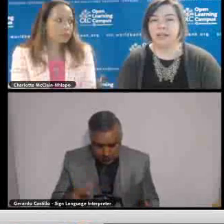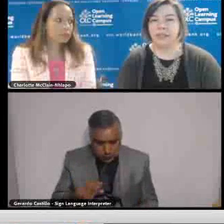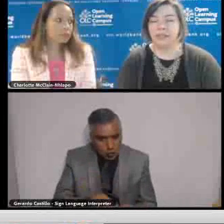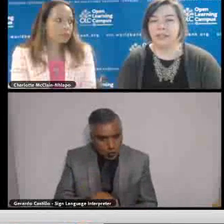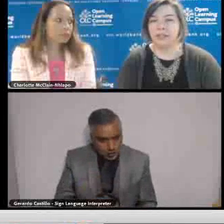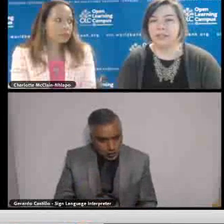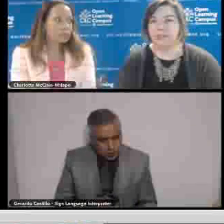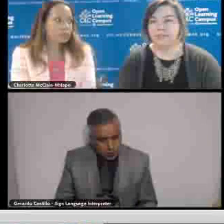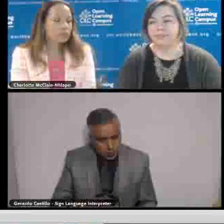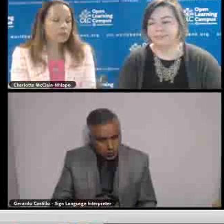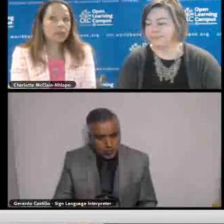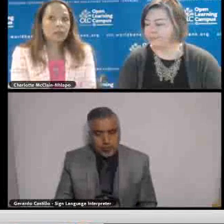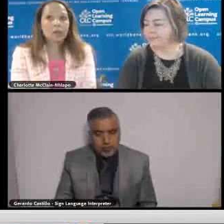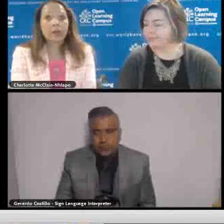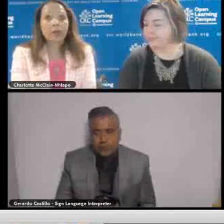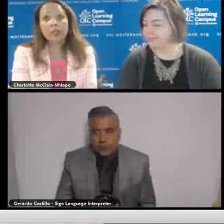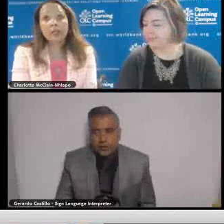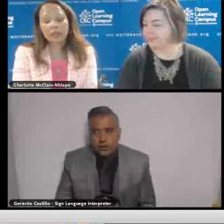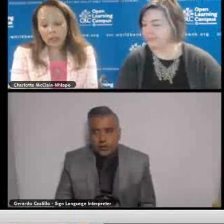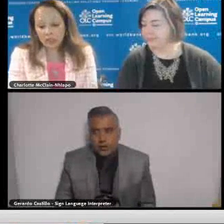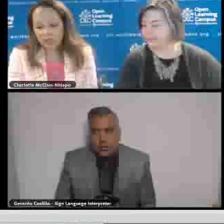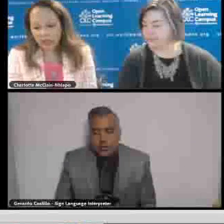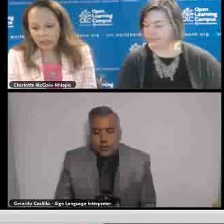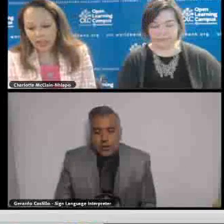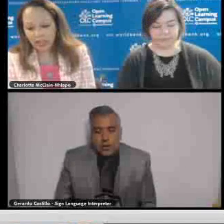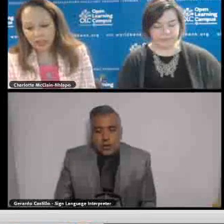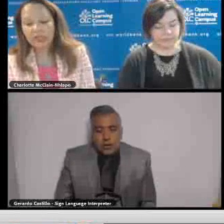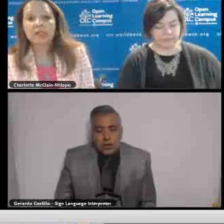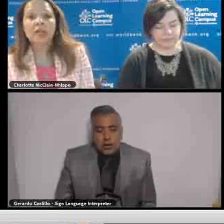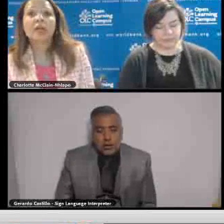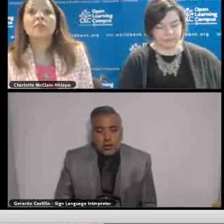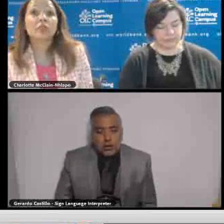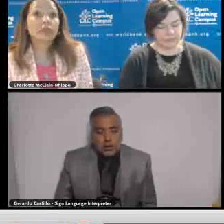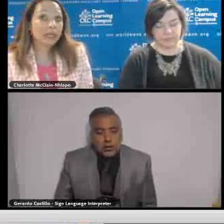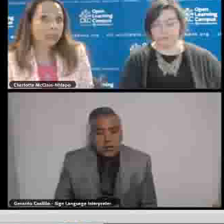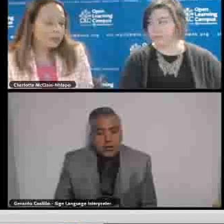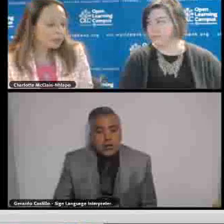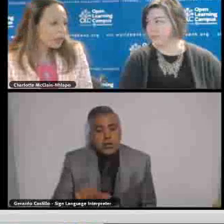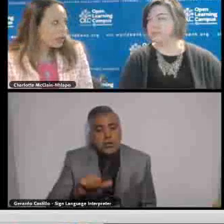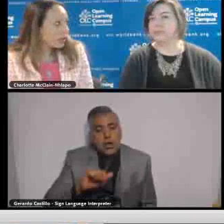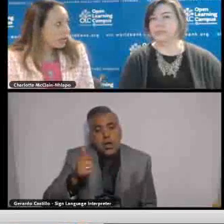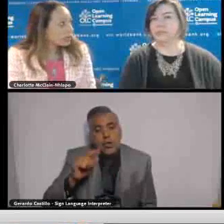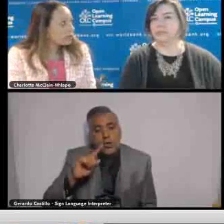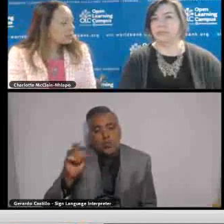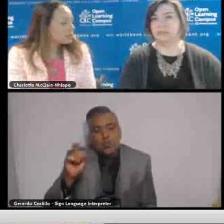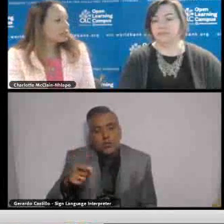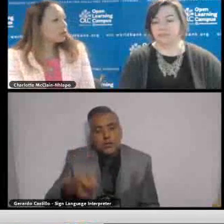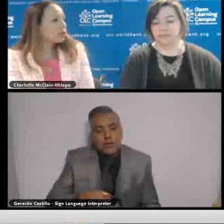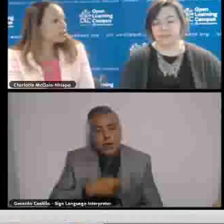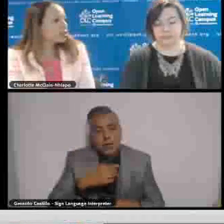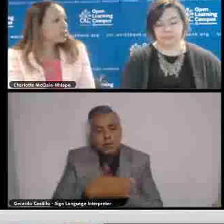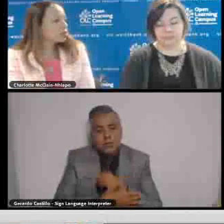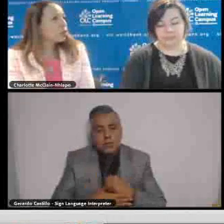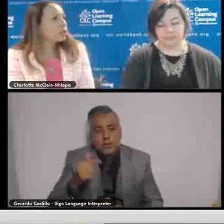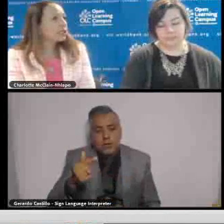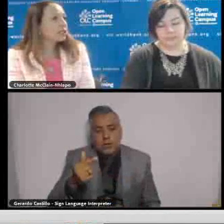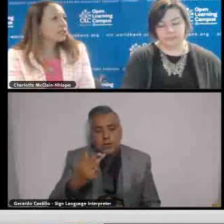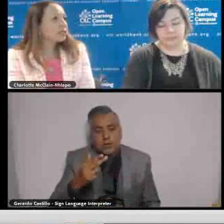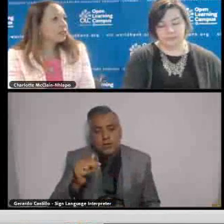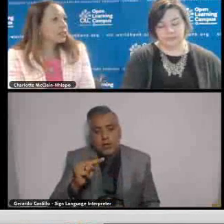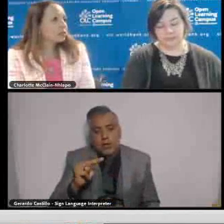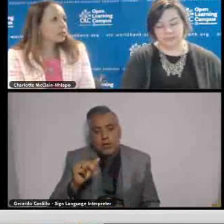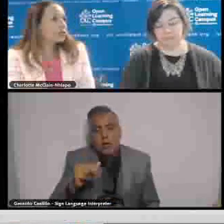on this. Great. The other question that we had comes from Ghana. And the question is, what kind of